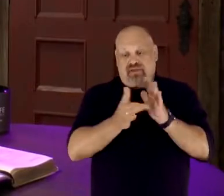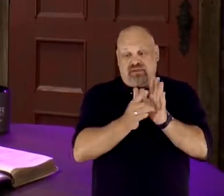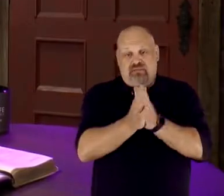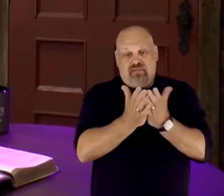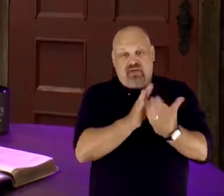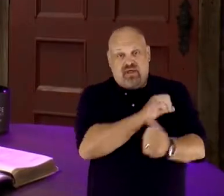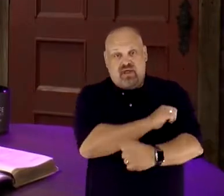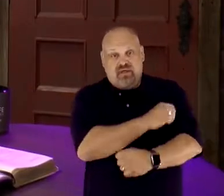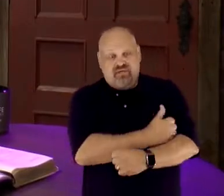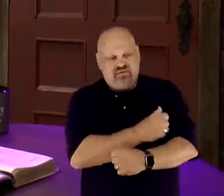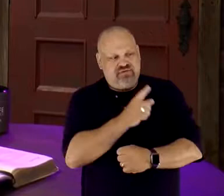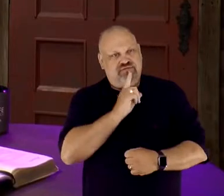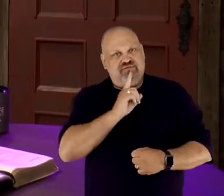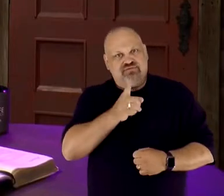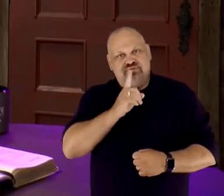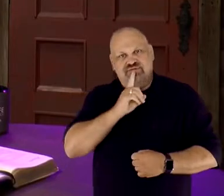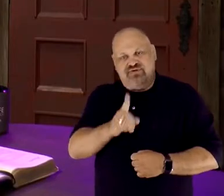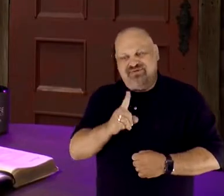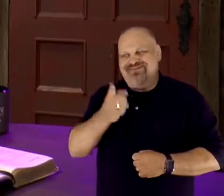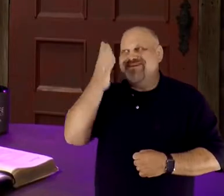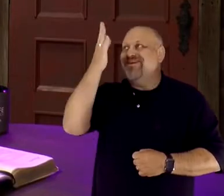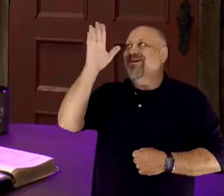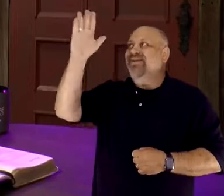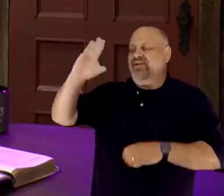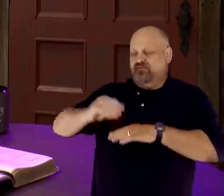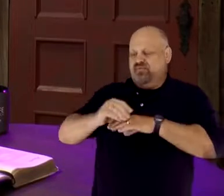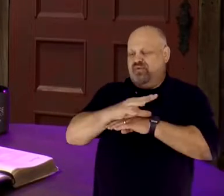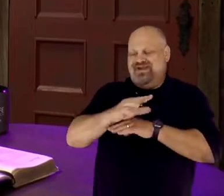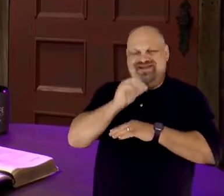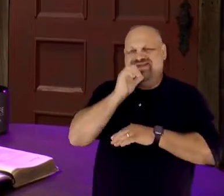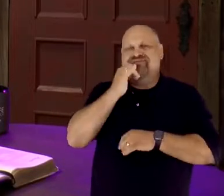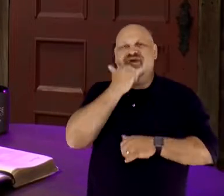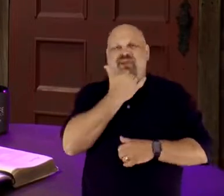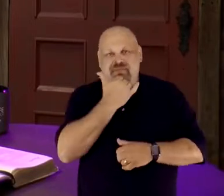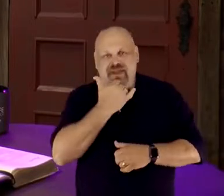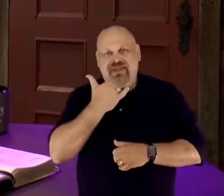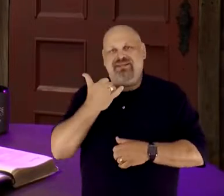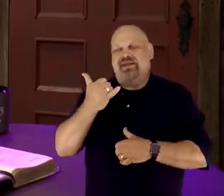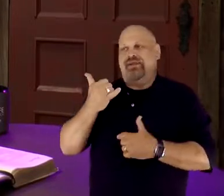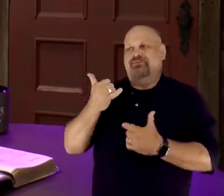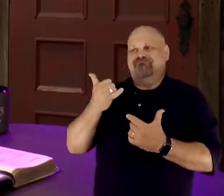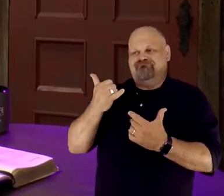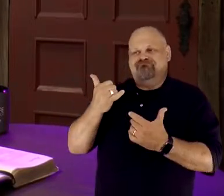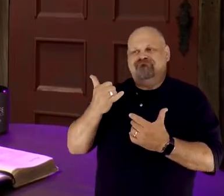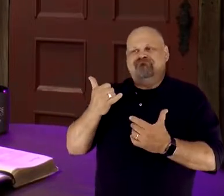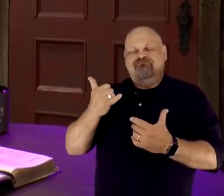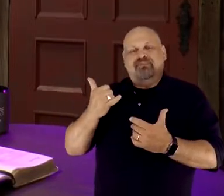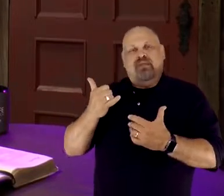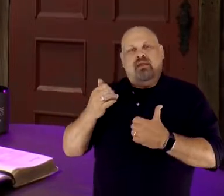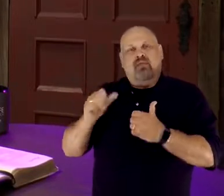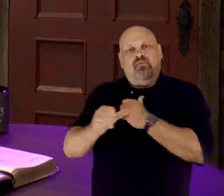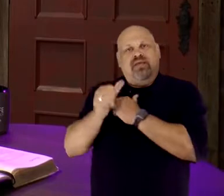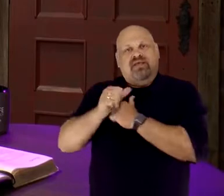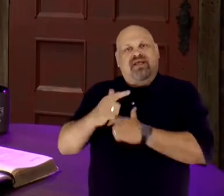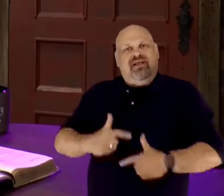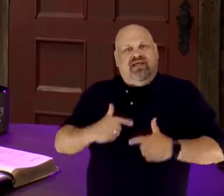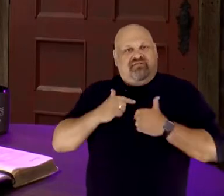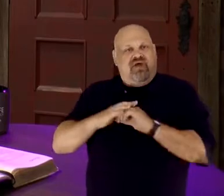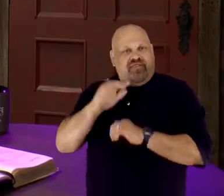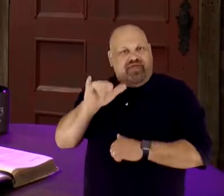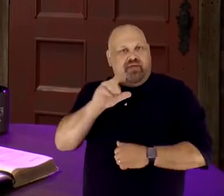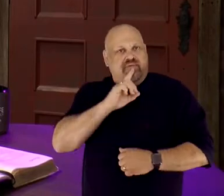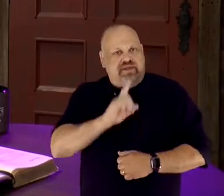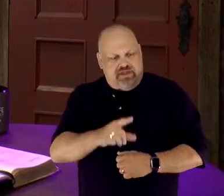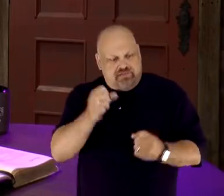so certain of divine inspiration and infallibility that they staked their lives on it, literally. Many of the Old and